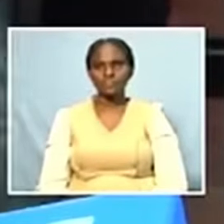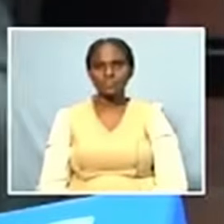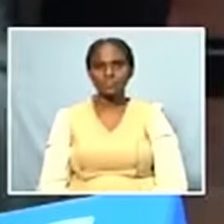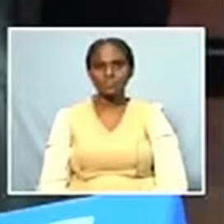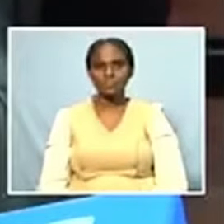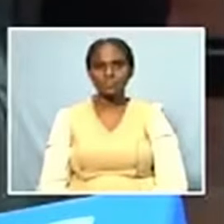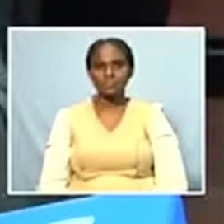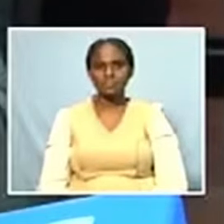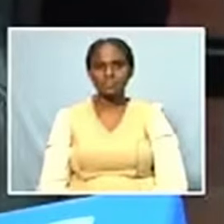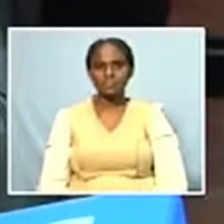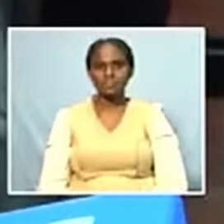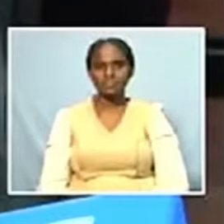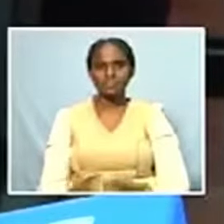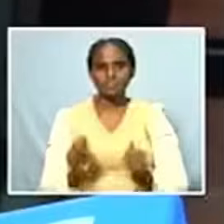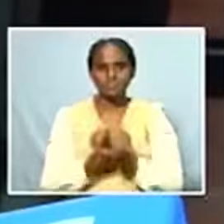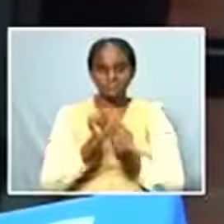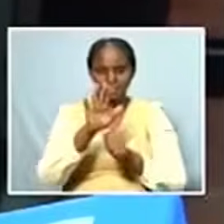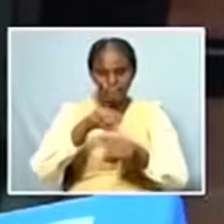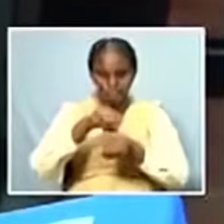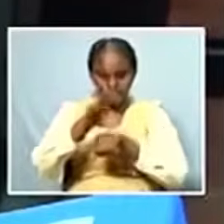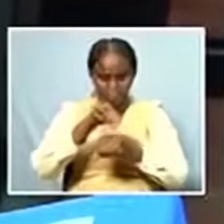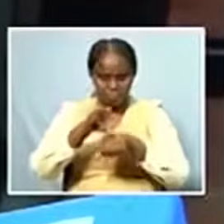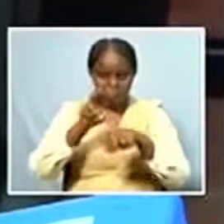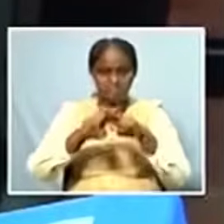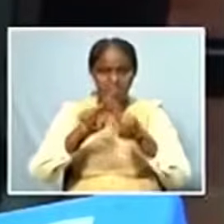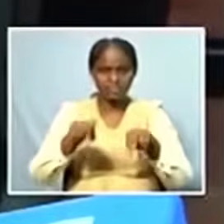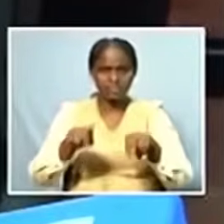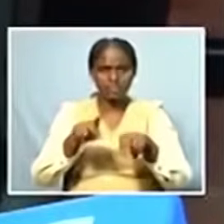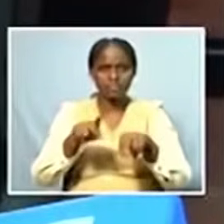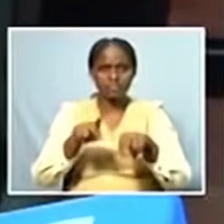With your guidance, Chair, I